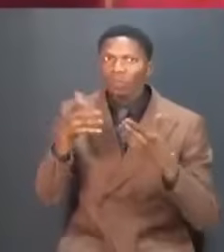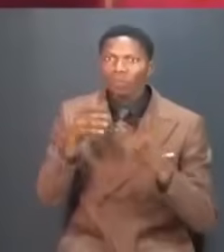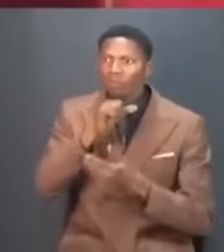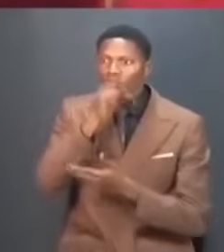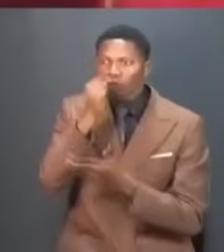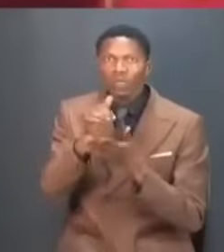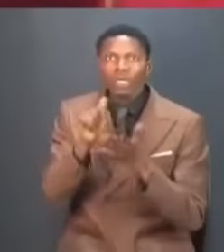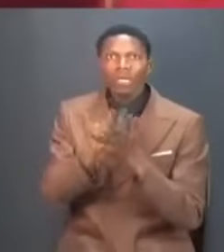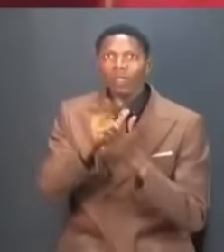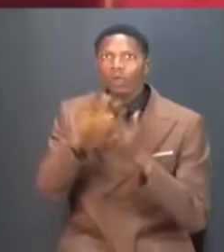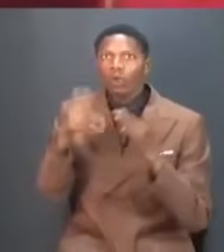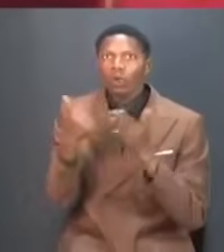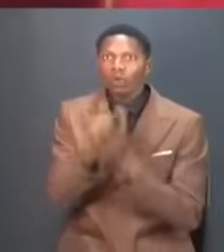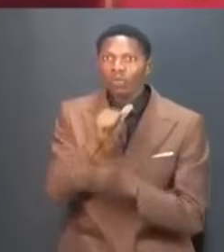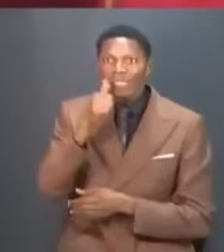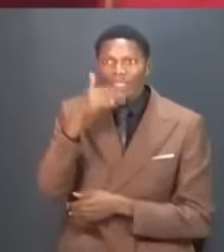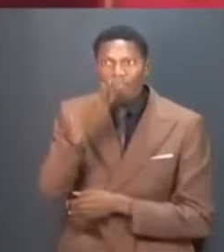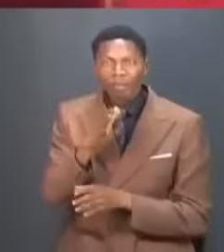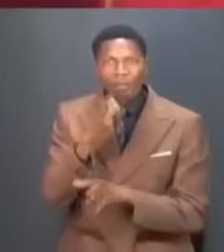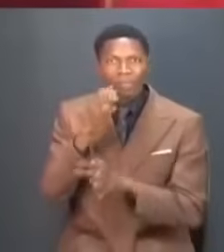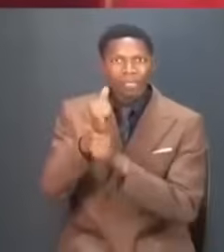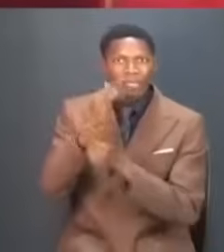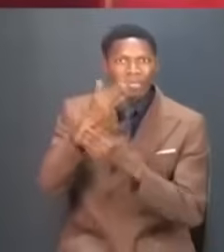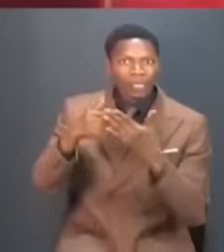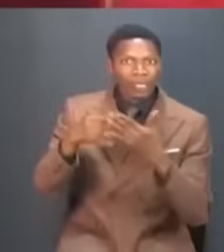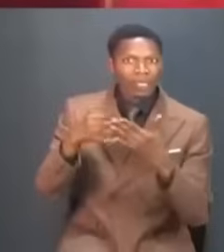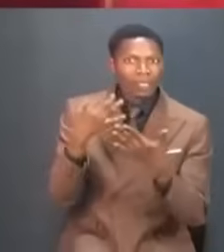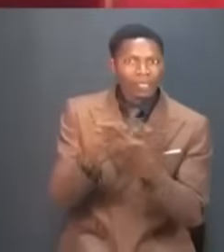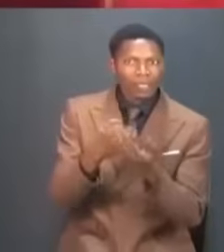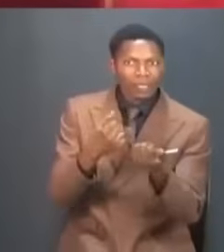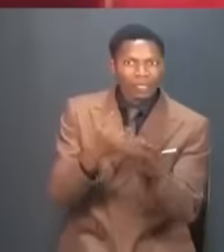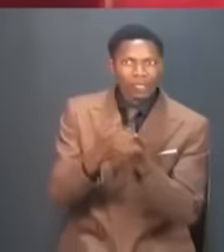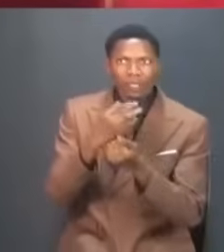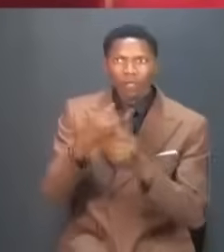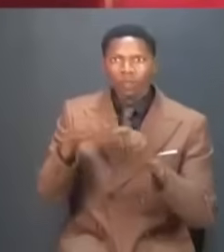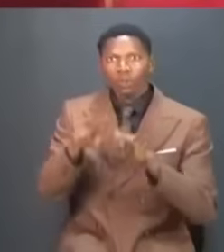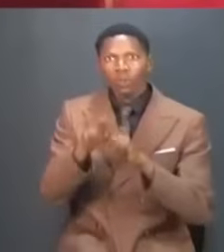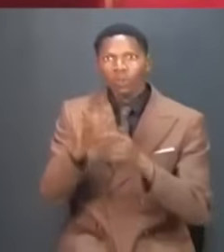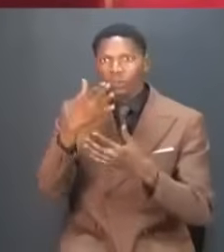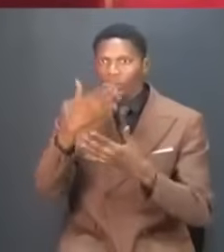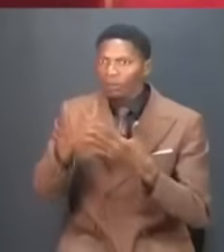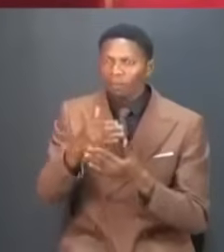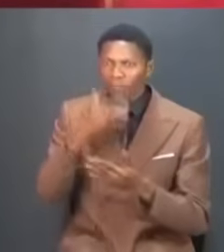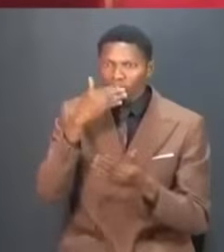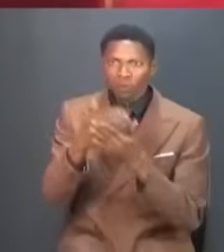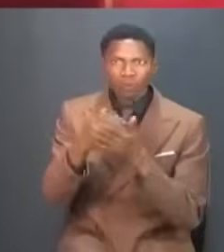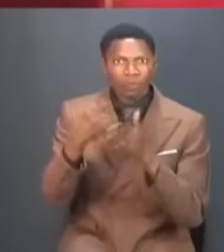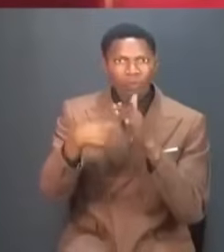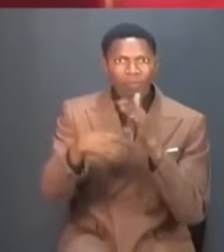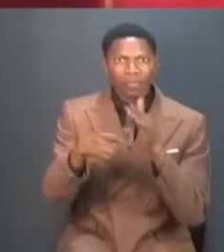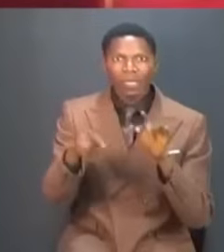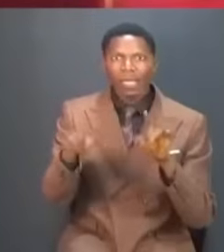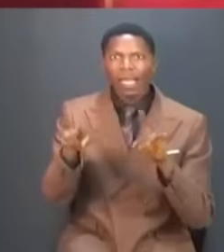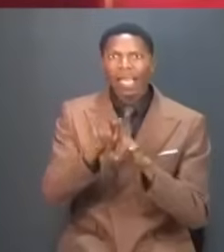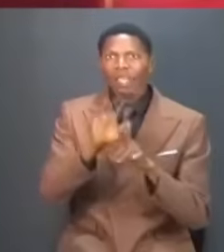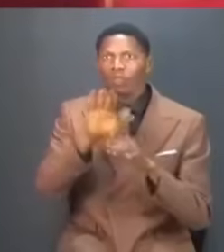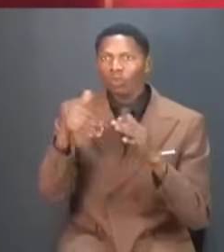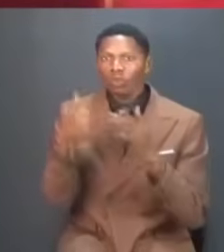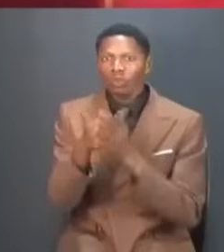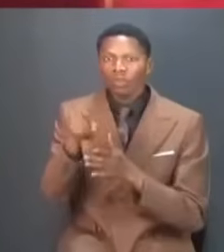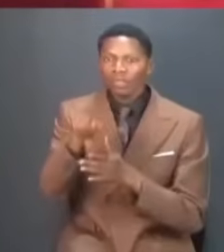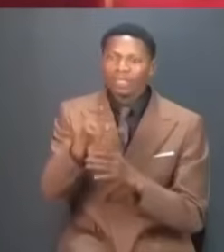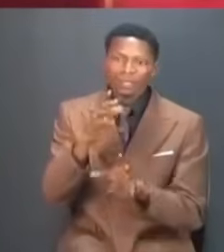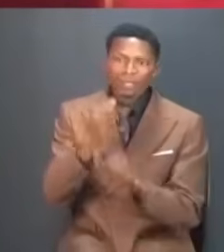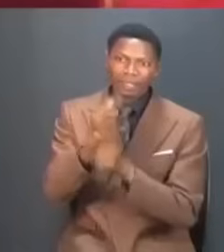Ghanaian cashew farmers receive fair, predictable, and competitive prices, while the country secures long-term